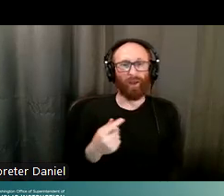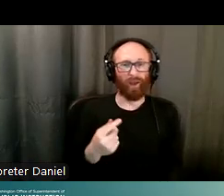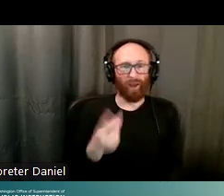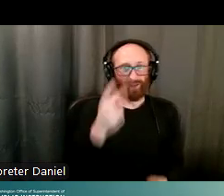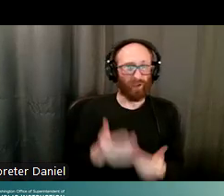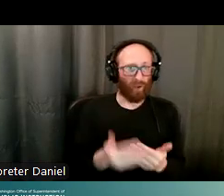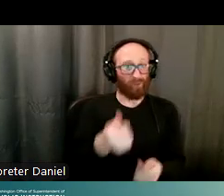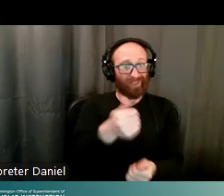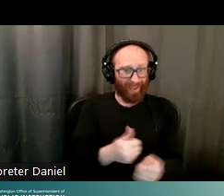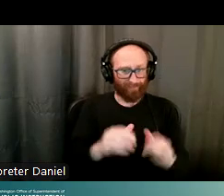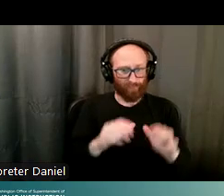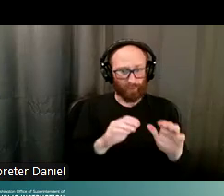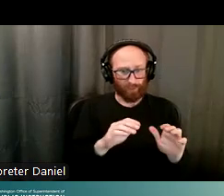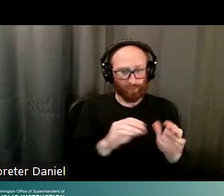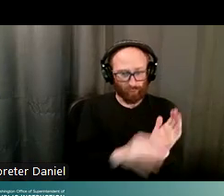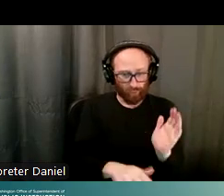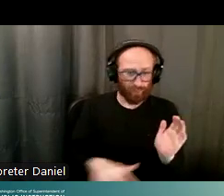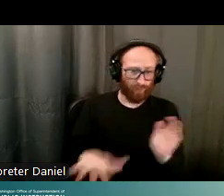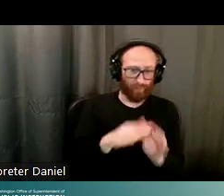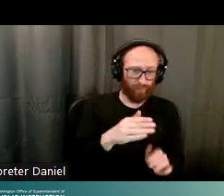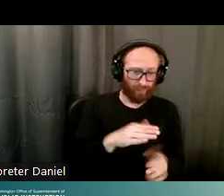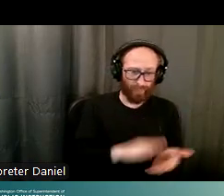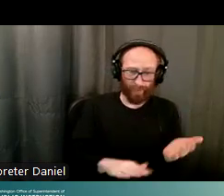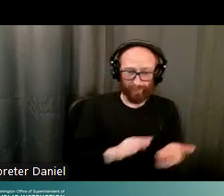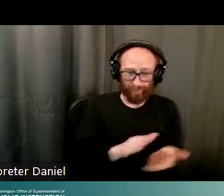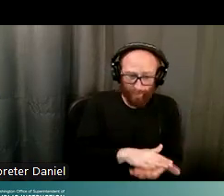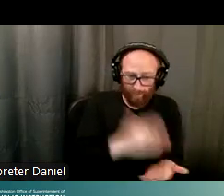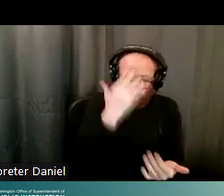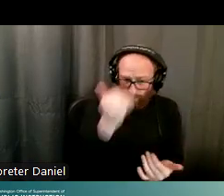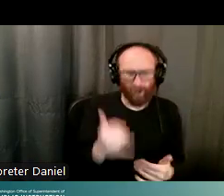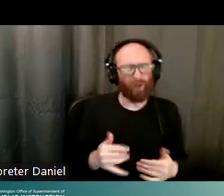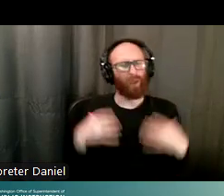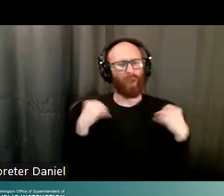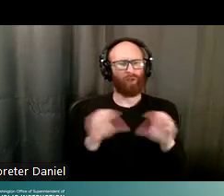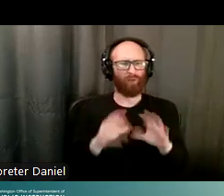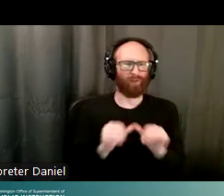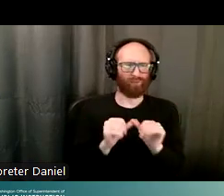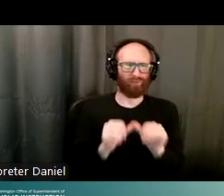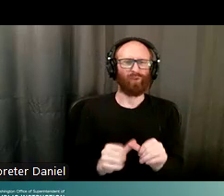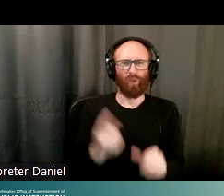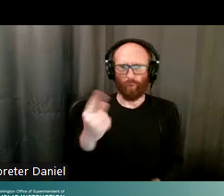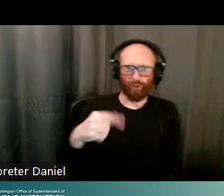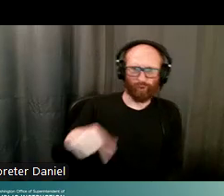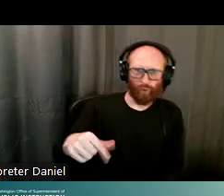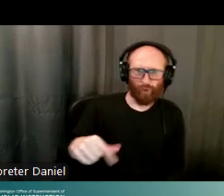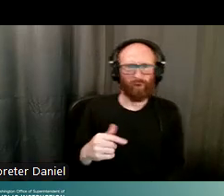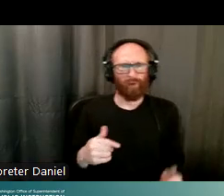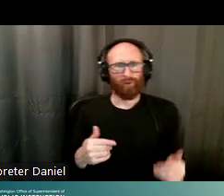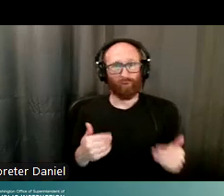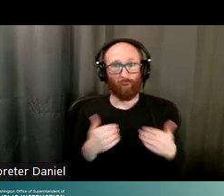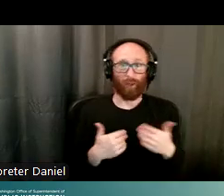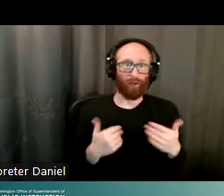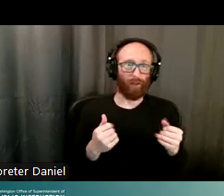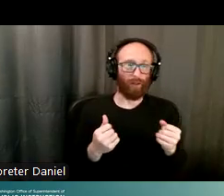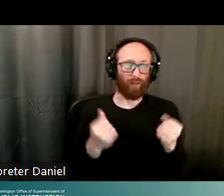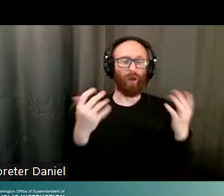was 1 quarter long. And so we kind of reached some really great collective numbers.